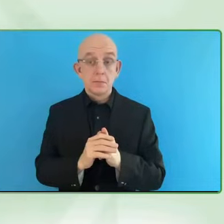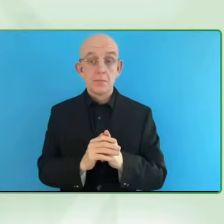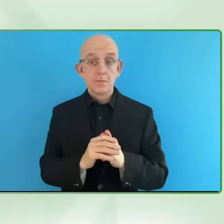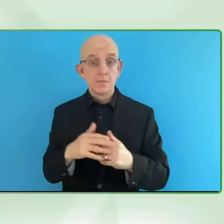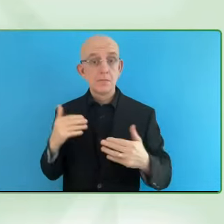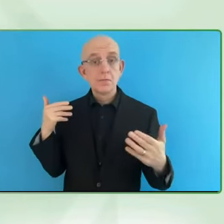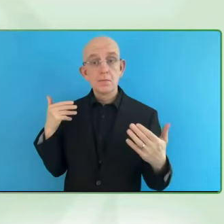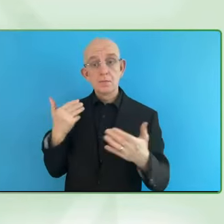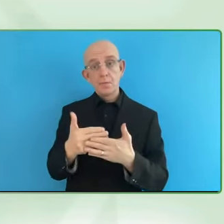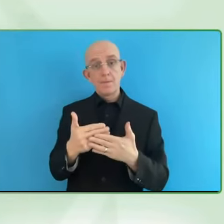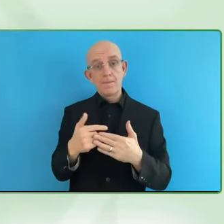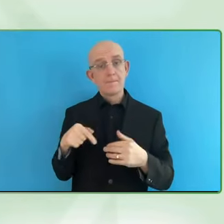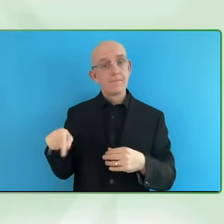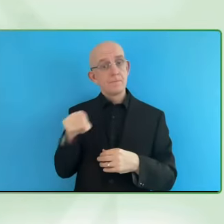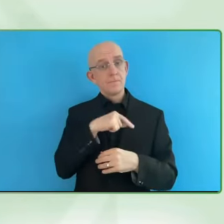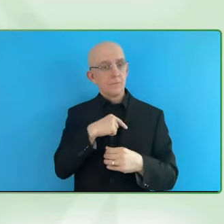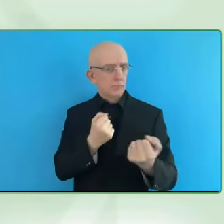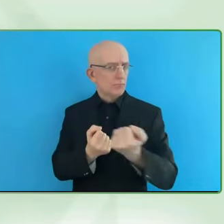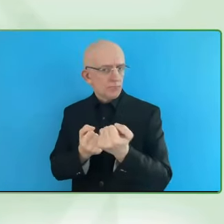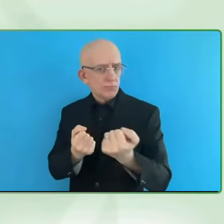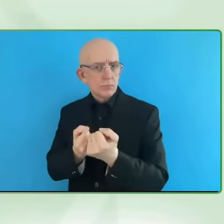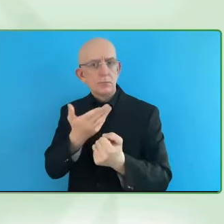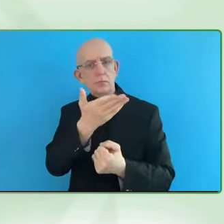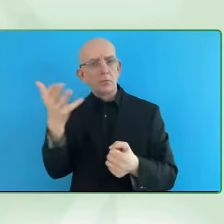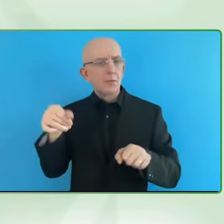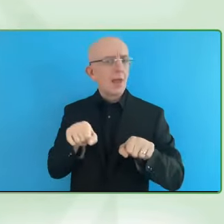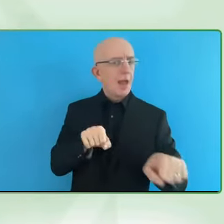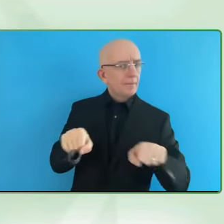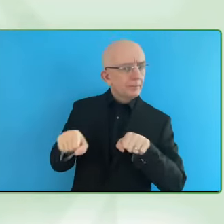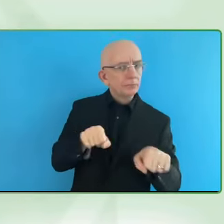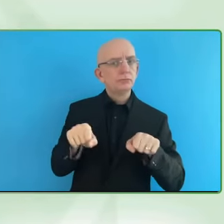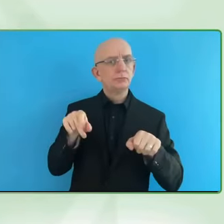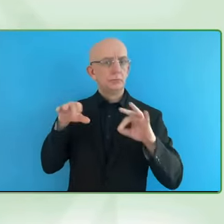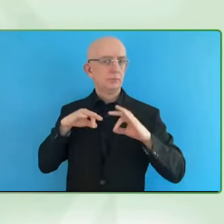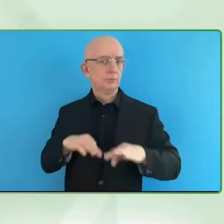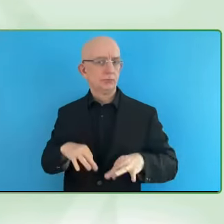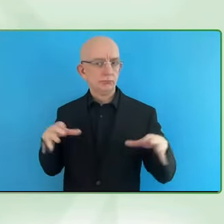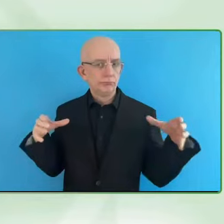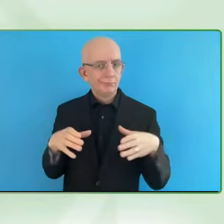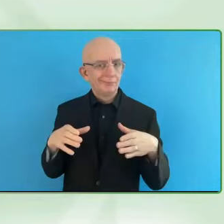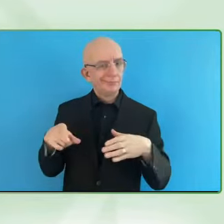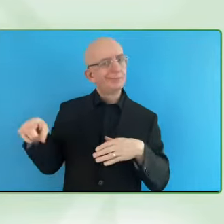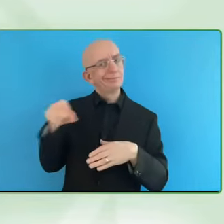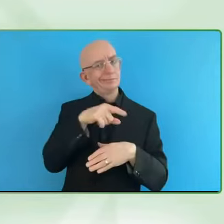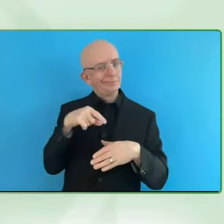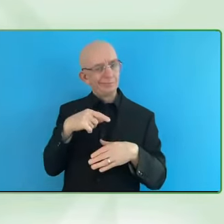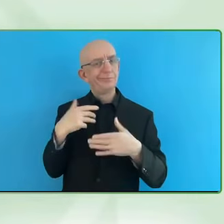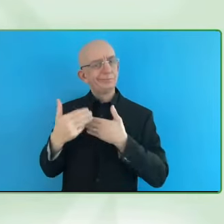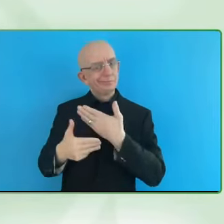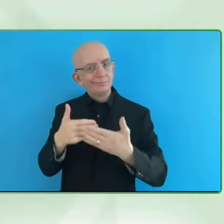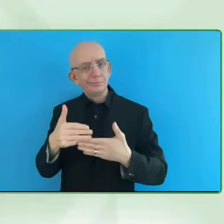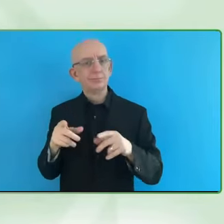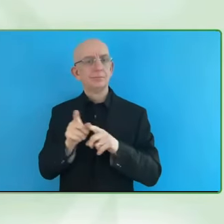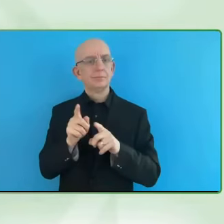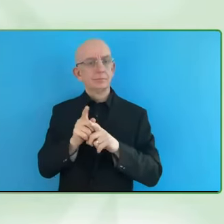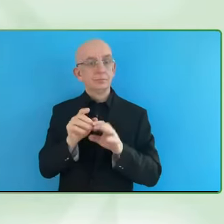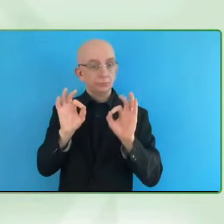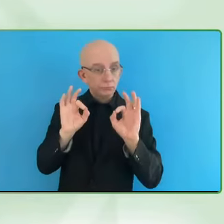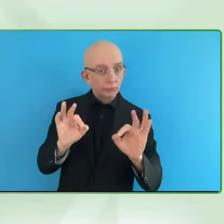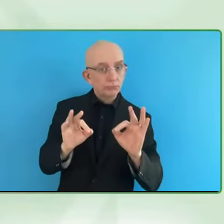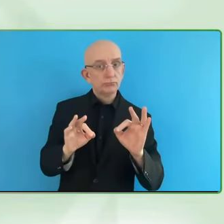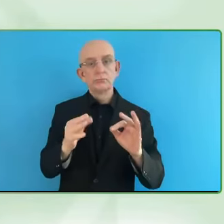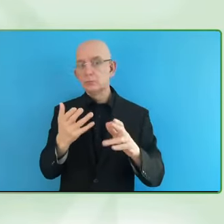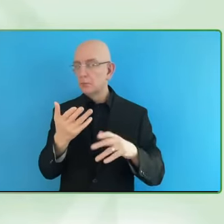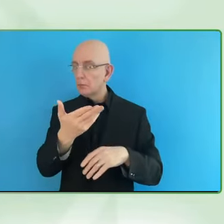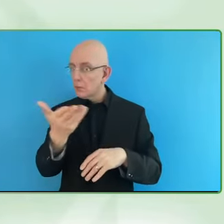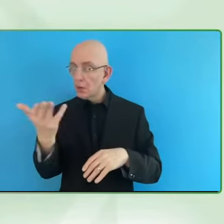the inspection is inspection. Yeah, okay. And the second question of mine, in which way does the legislation